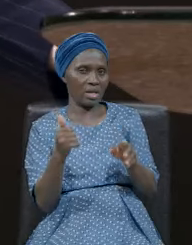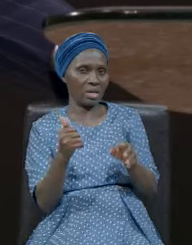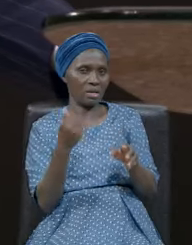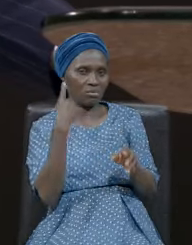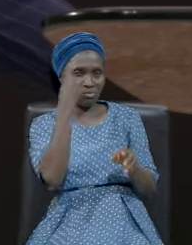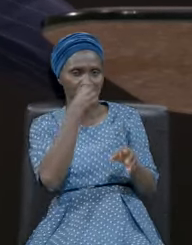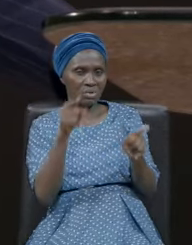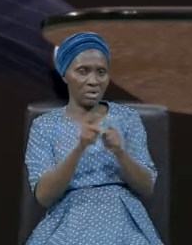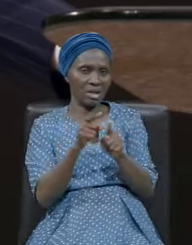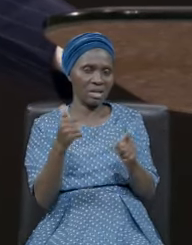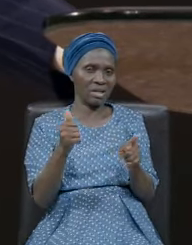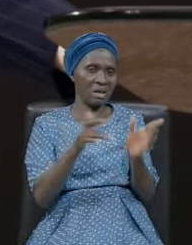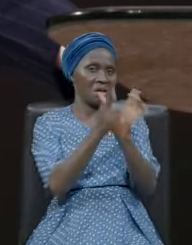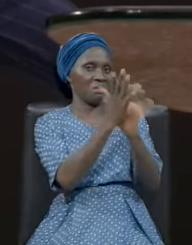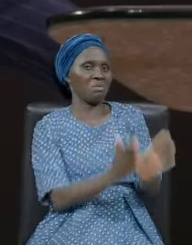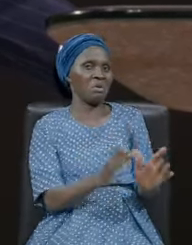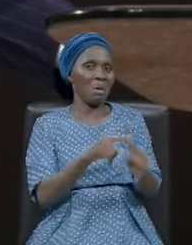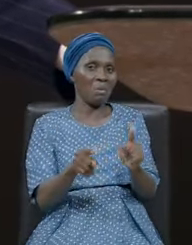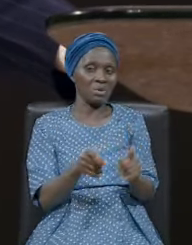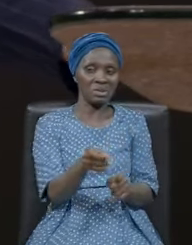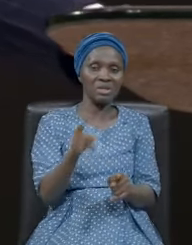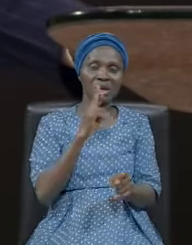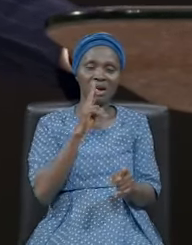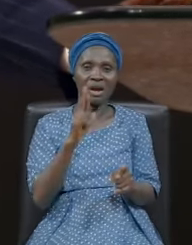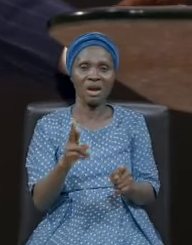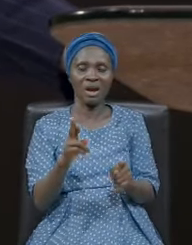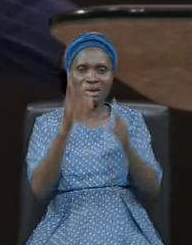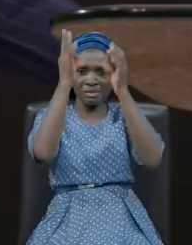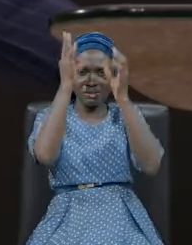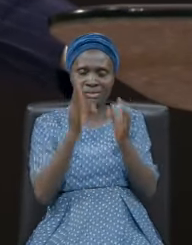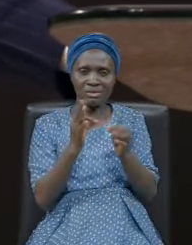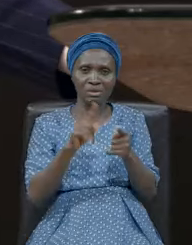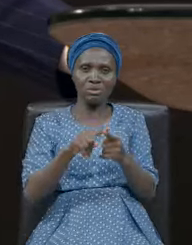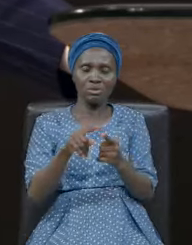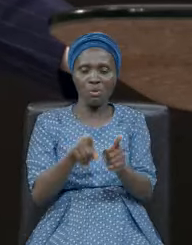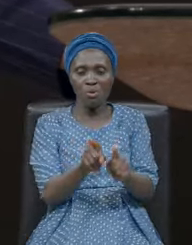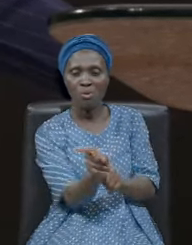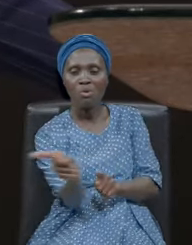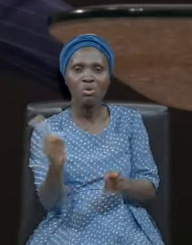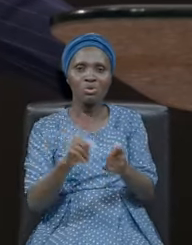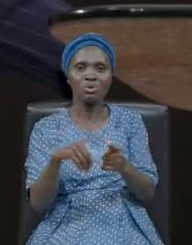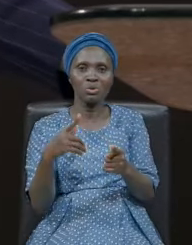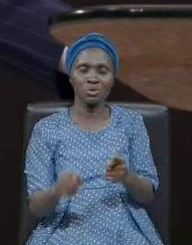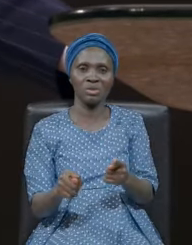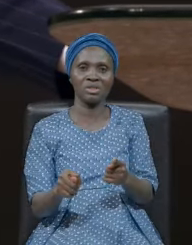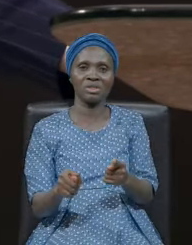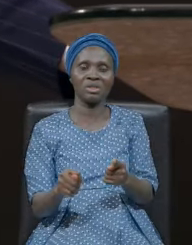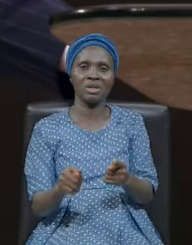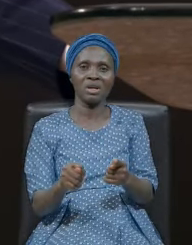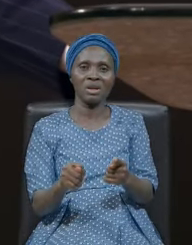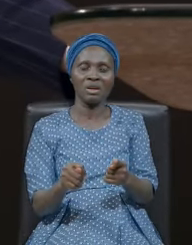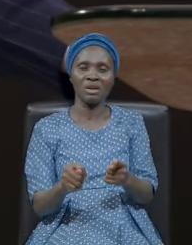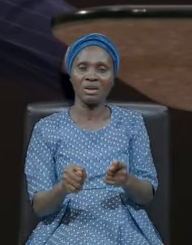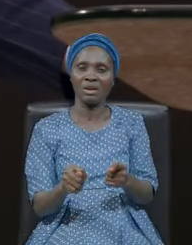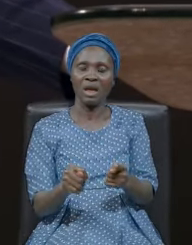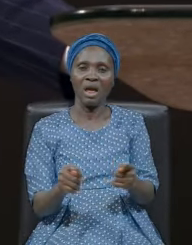prone to wandering, wandering, wandering to the congregation of the dead, If he dies in that condition,